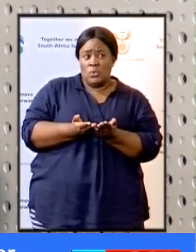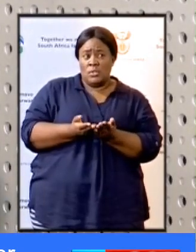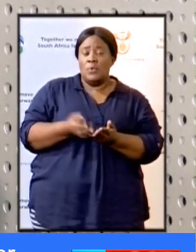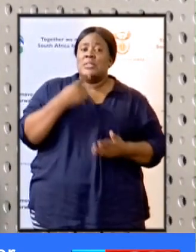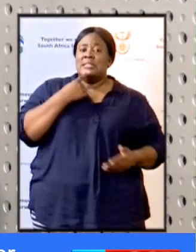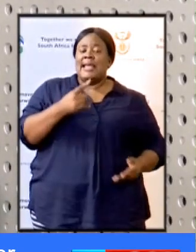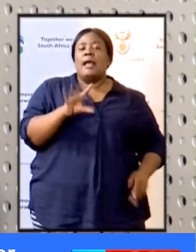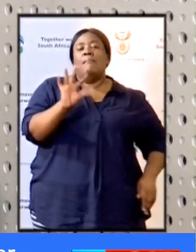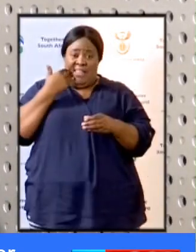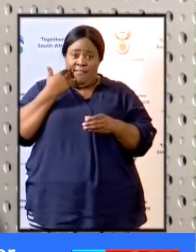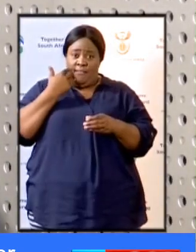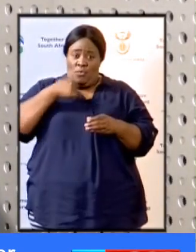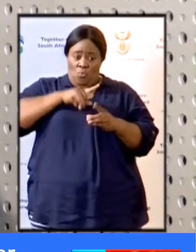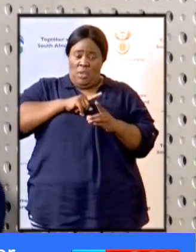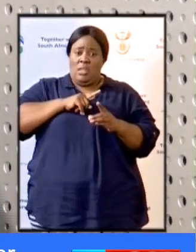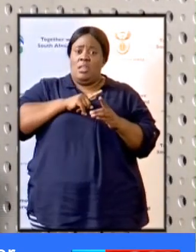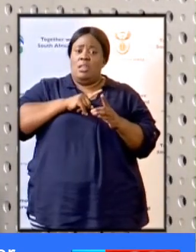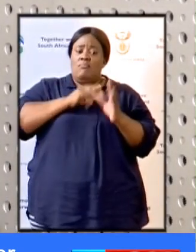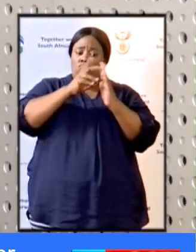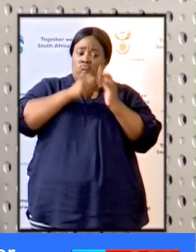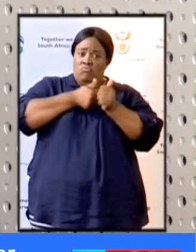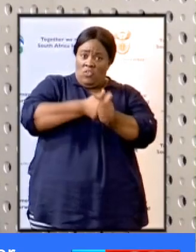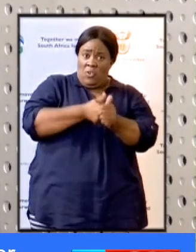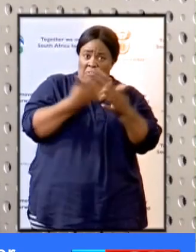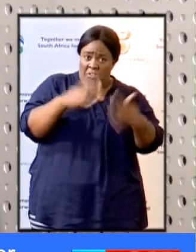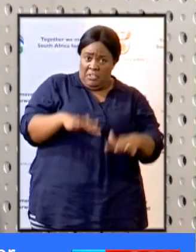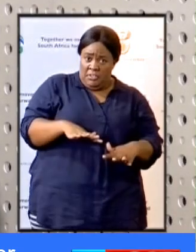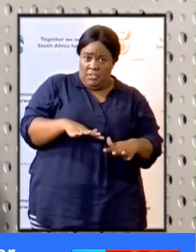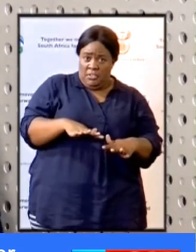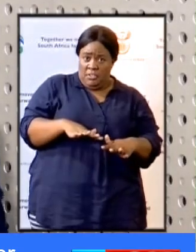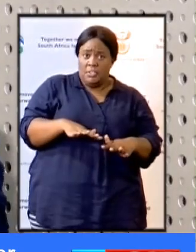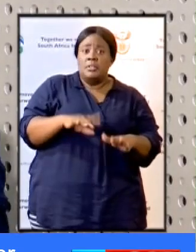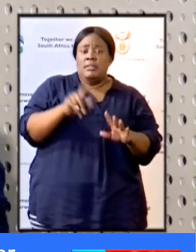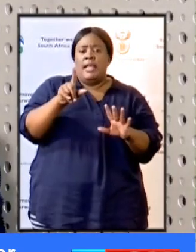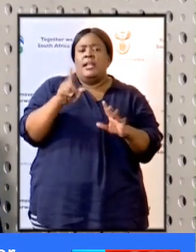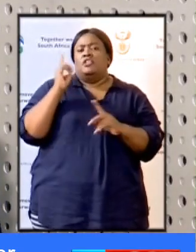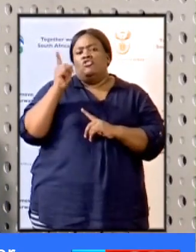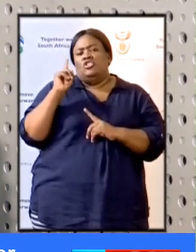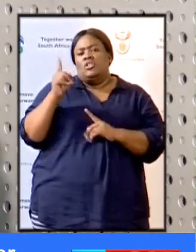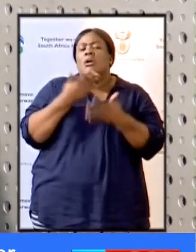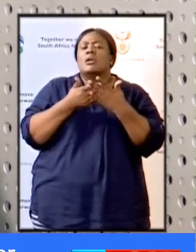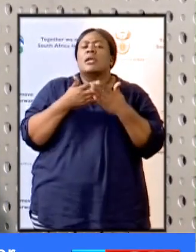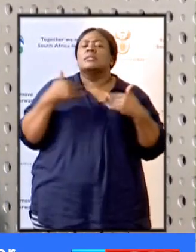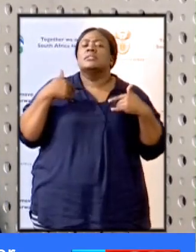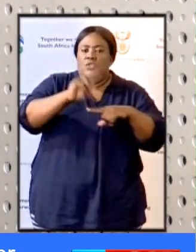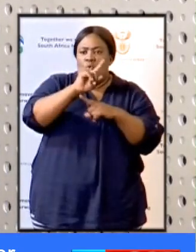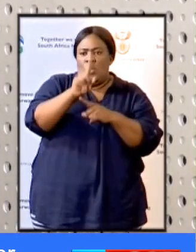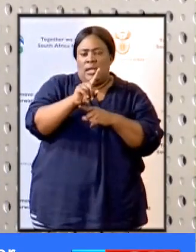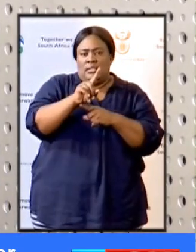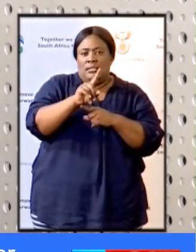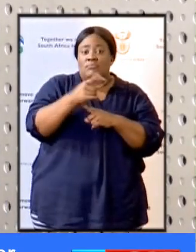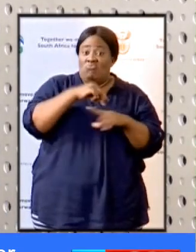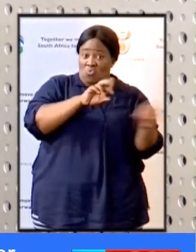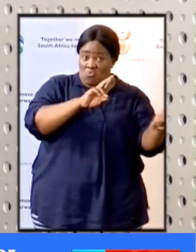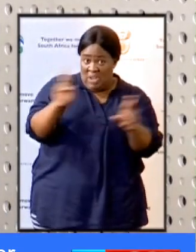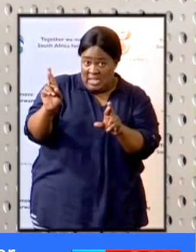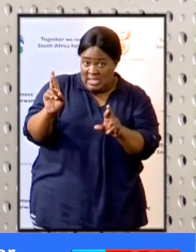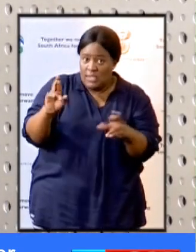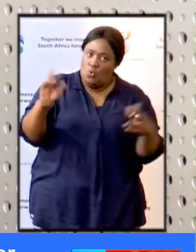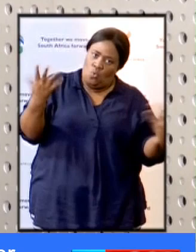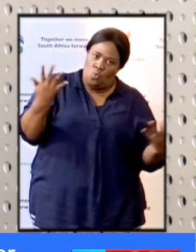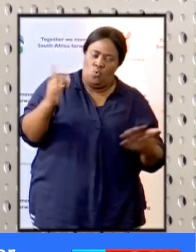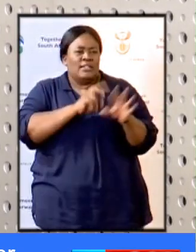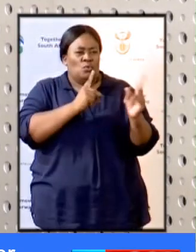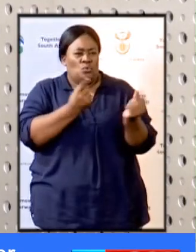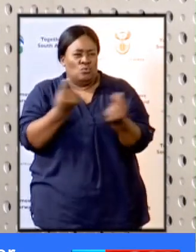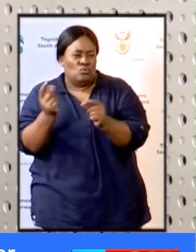Kamanda, if compliant, akala khutlela msebetsing ka di 8 tabeng ya hore si ready na. So have